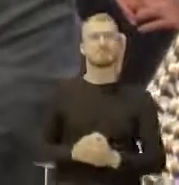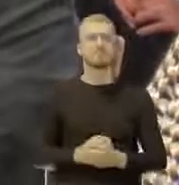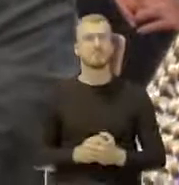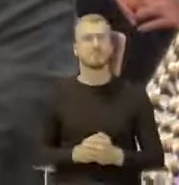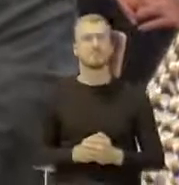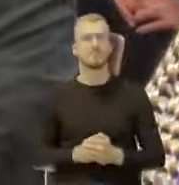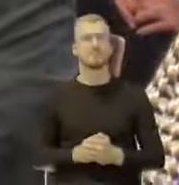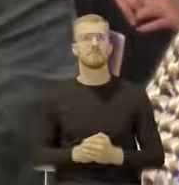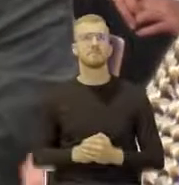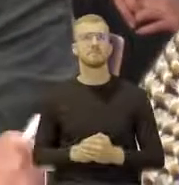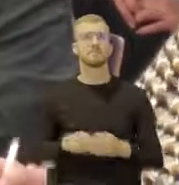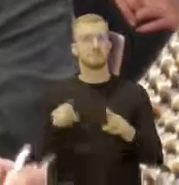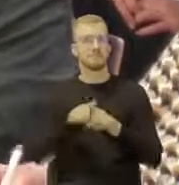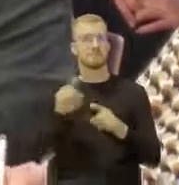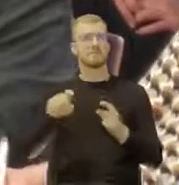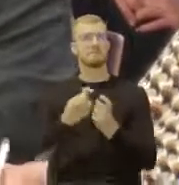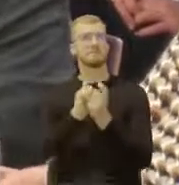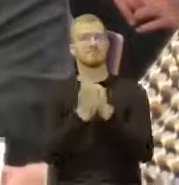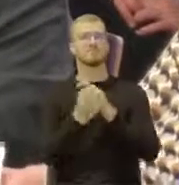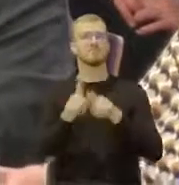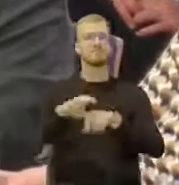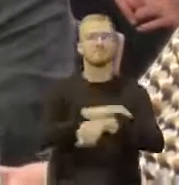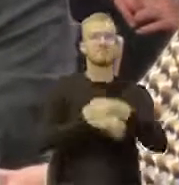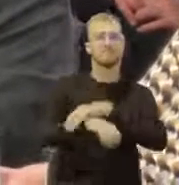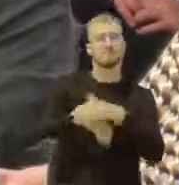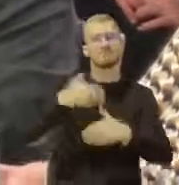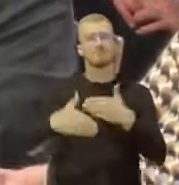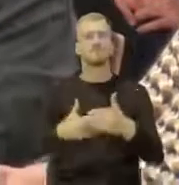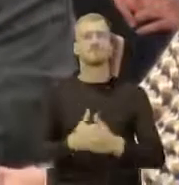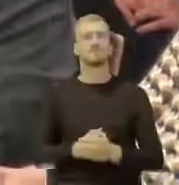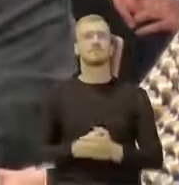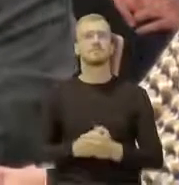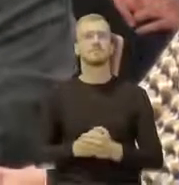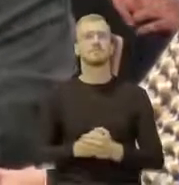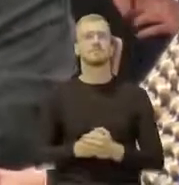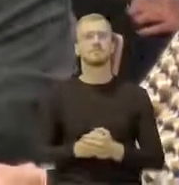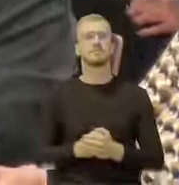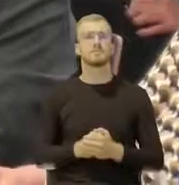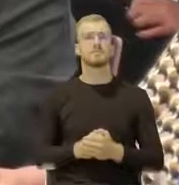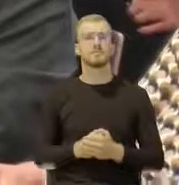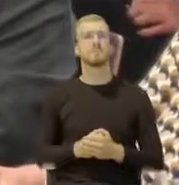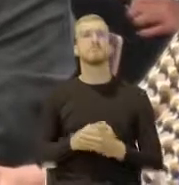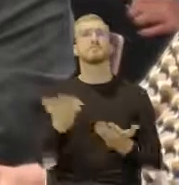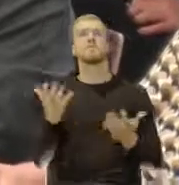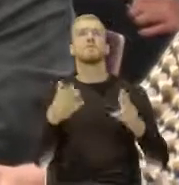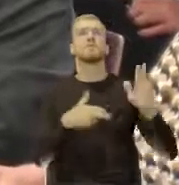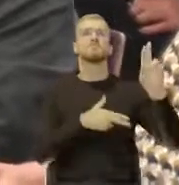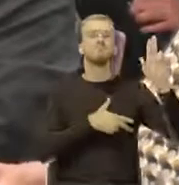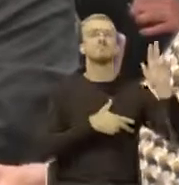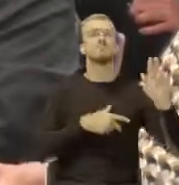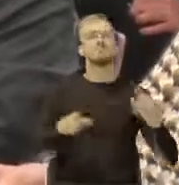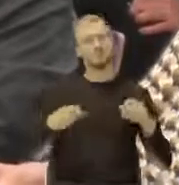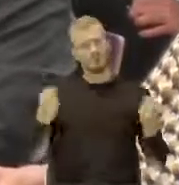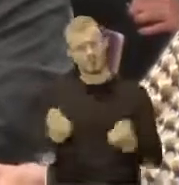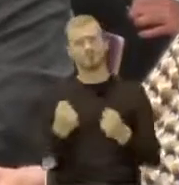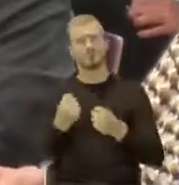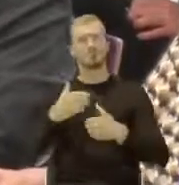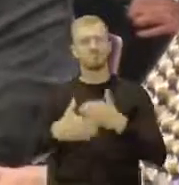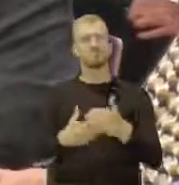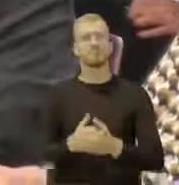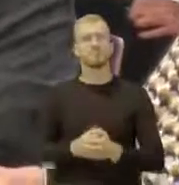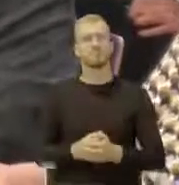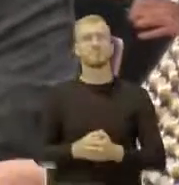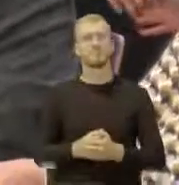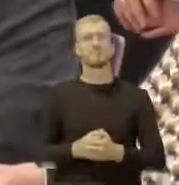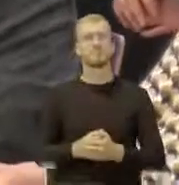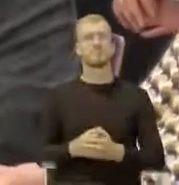localization of the various agendas. Allow me to finish my intervention with this call, one that rings true today as